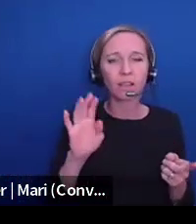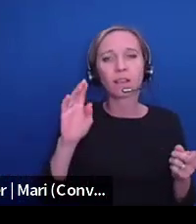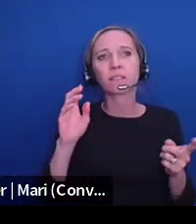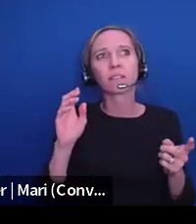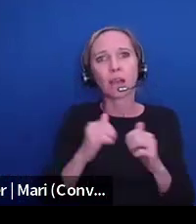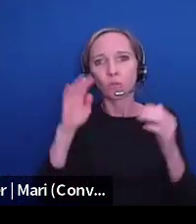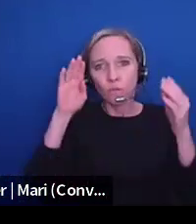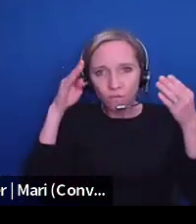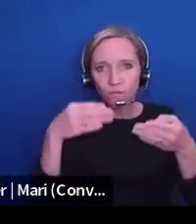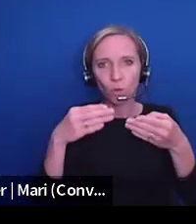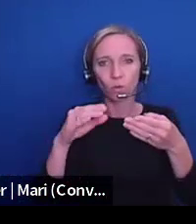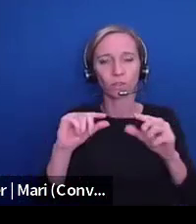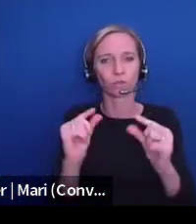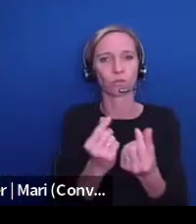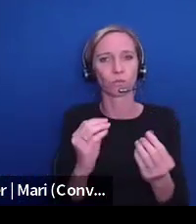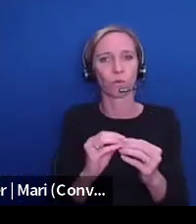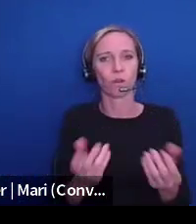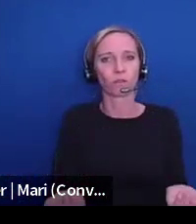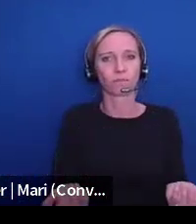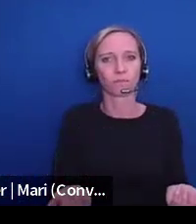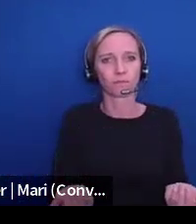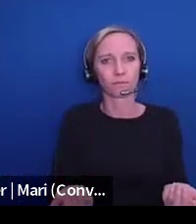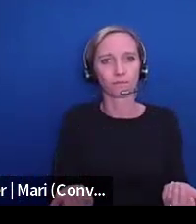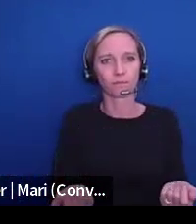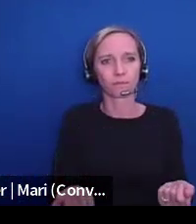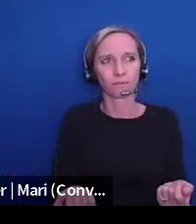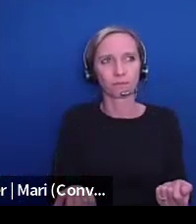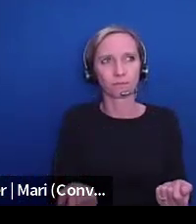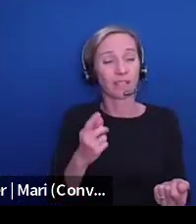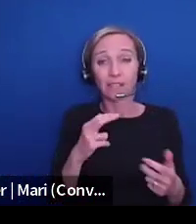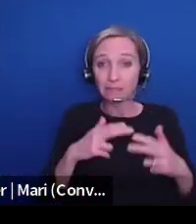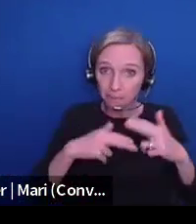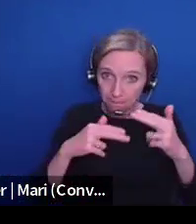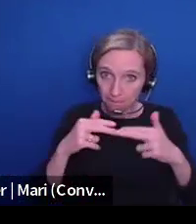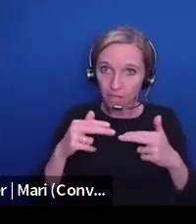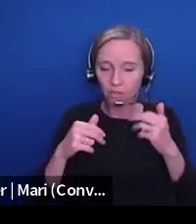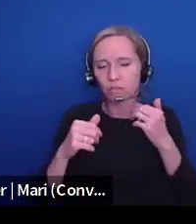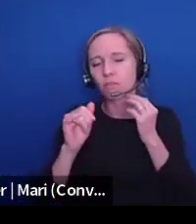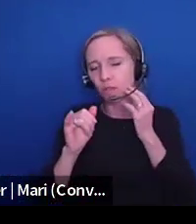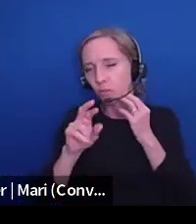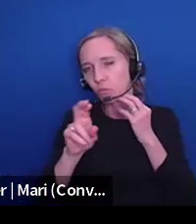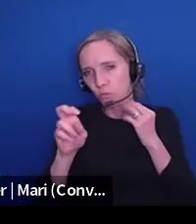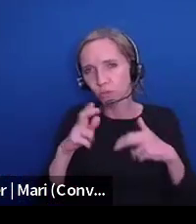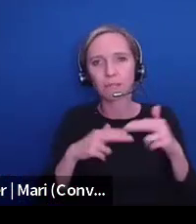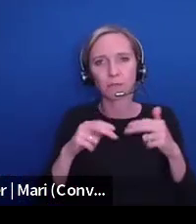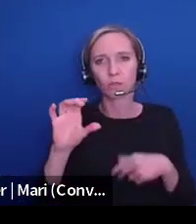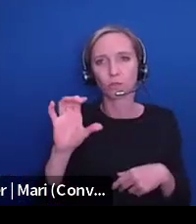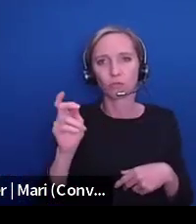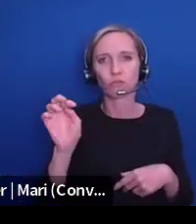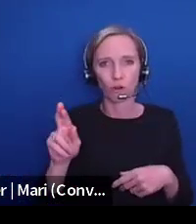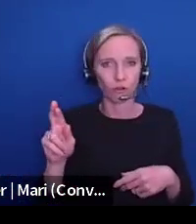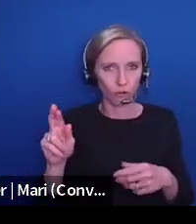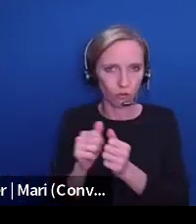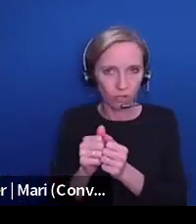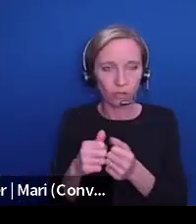focusing the group more. So let's build that chart. Let's rebuild the charter.